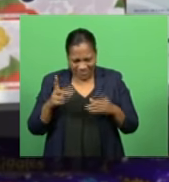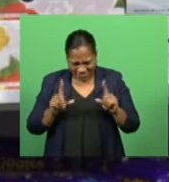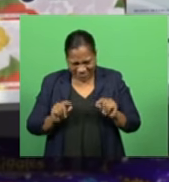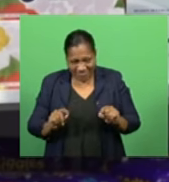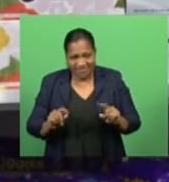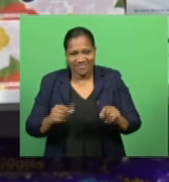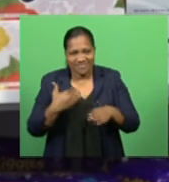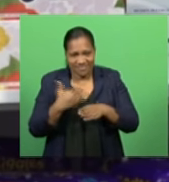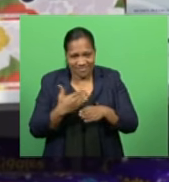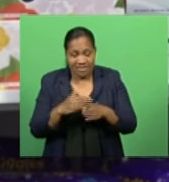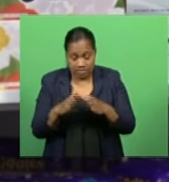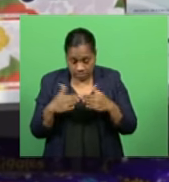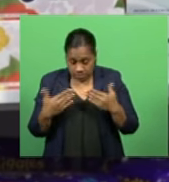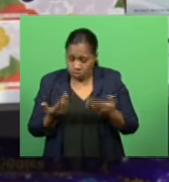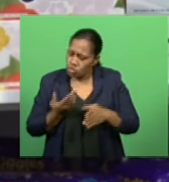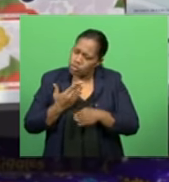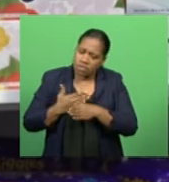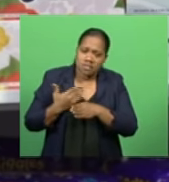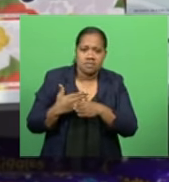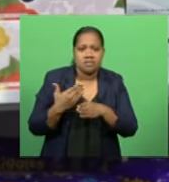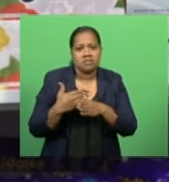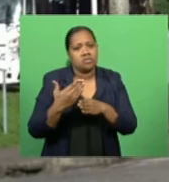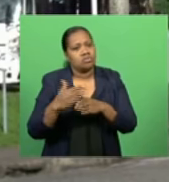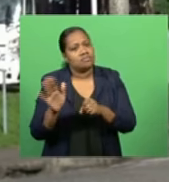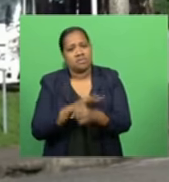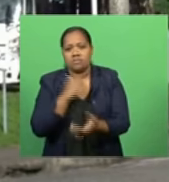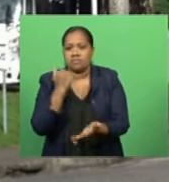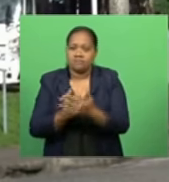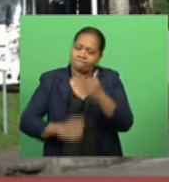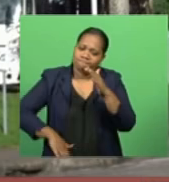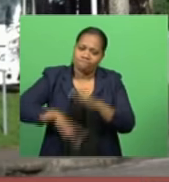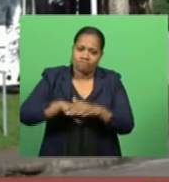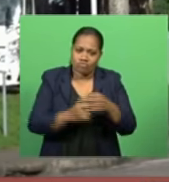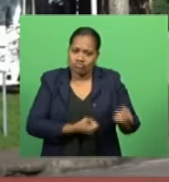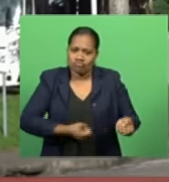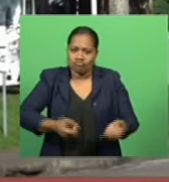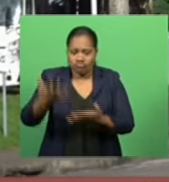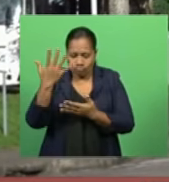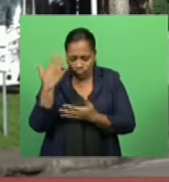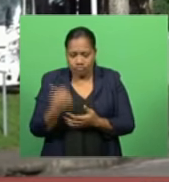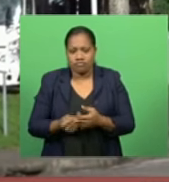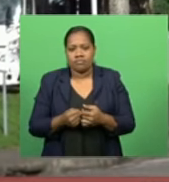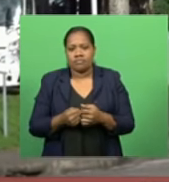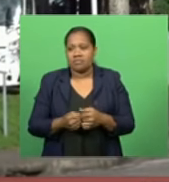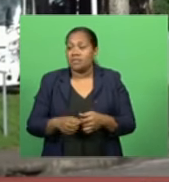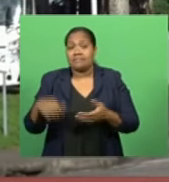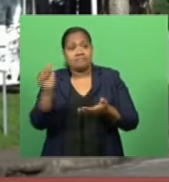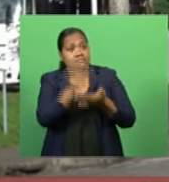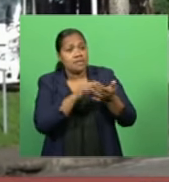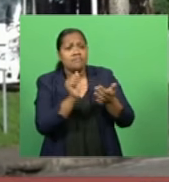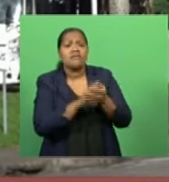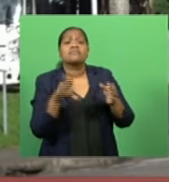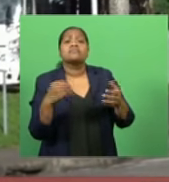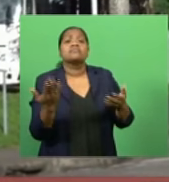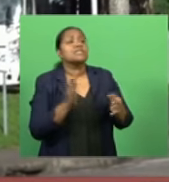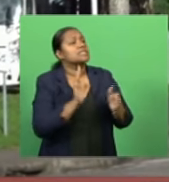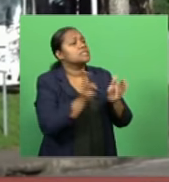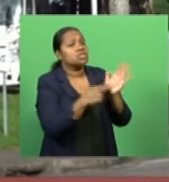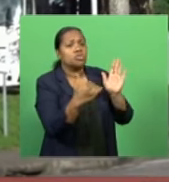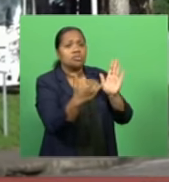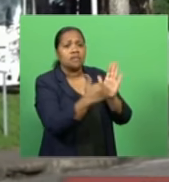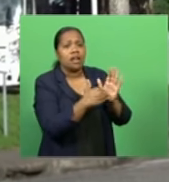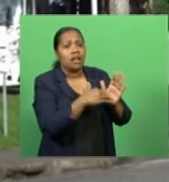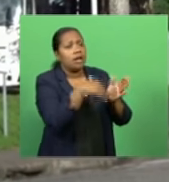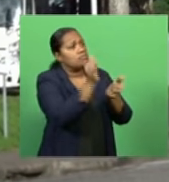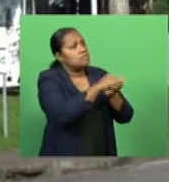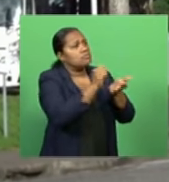all working tirelessly to ensure that we've got full supply. Asilio buys raw materials from New Zealand, while EcoClean Fiji has supplies